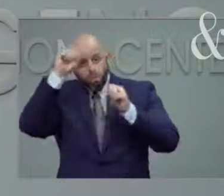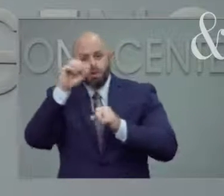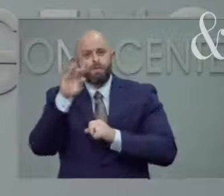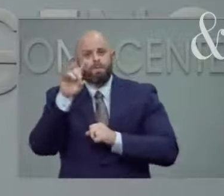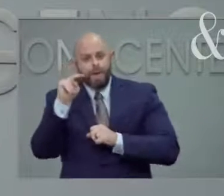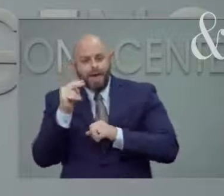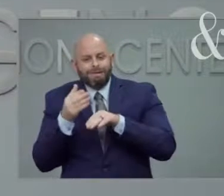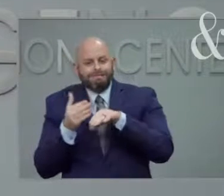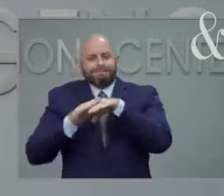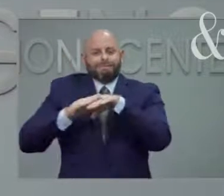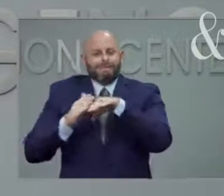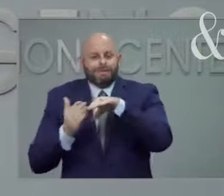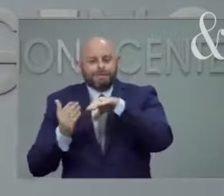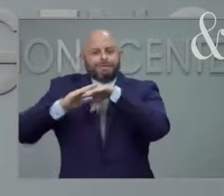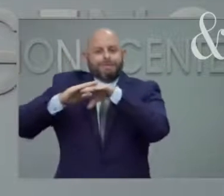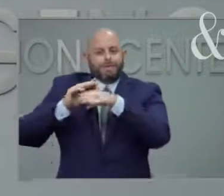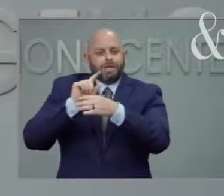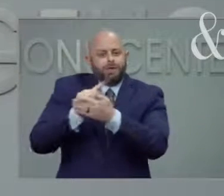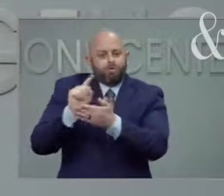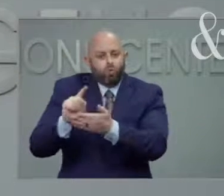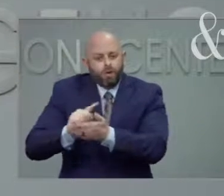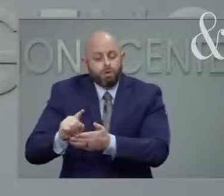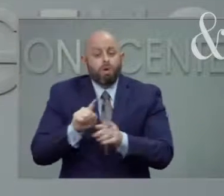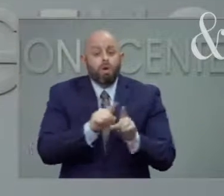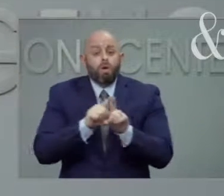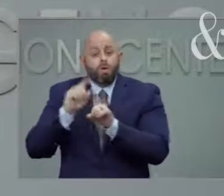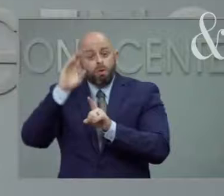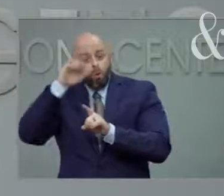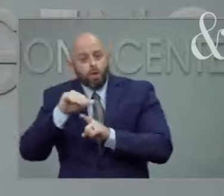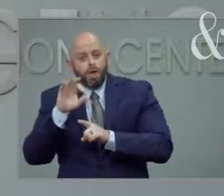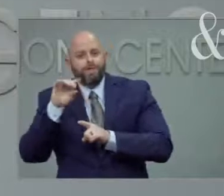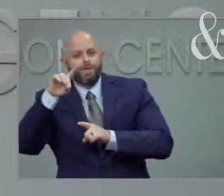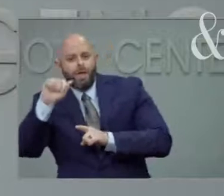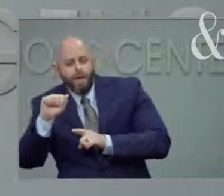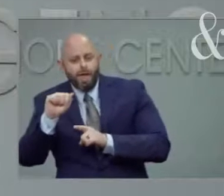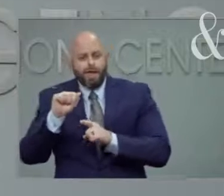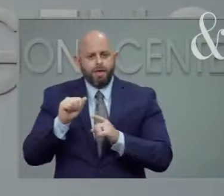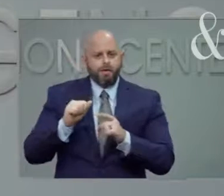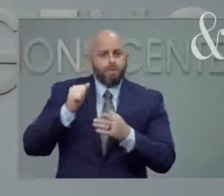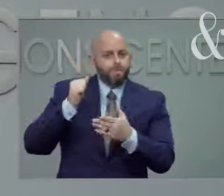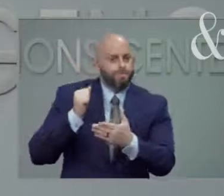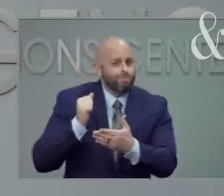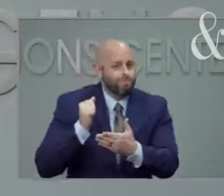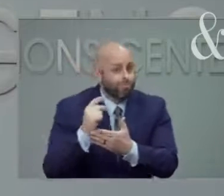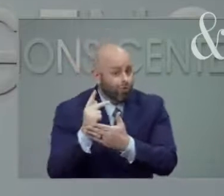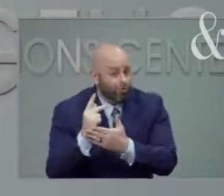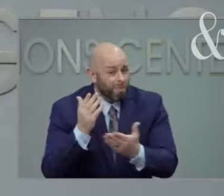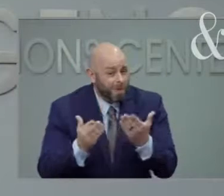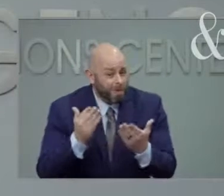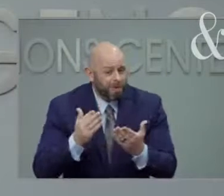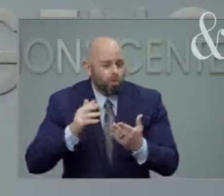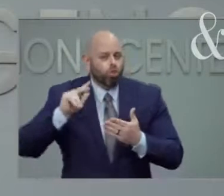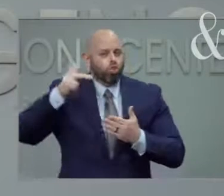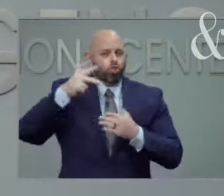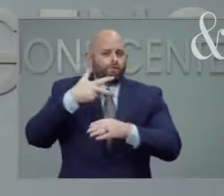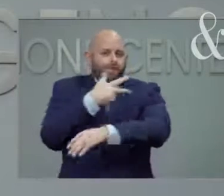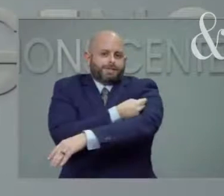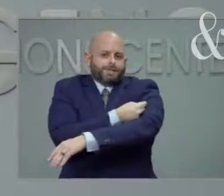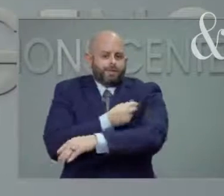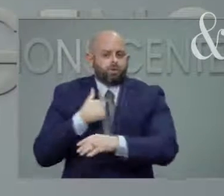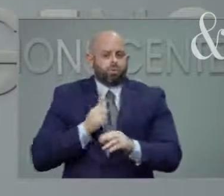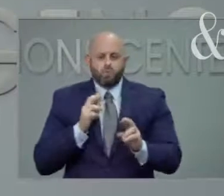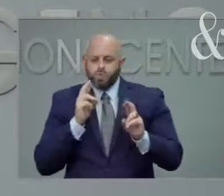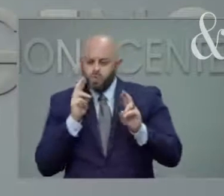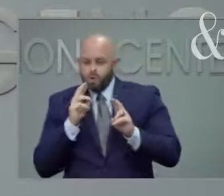week. And we know that the FDA is now reviewing a third vaccine. So we're hopeful that we'll be able on March 10th to